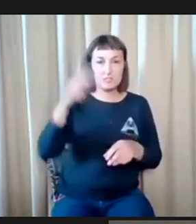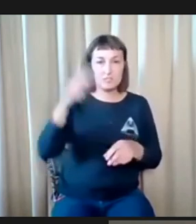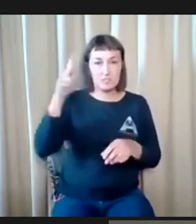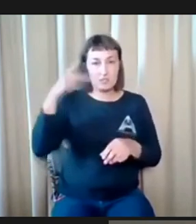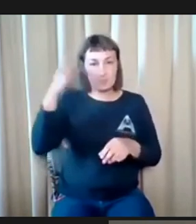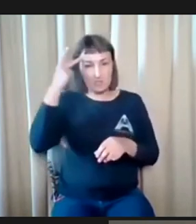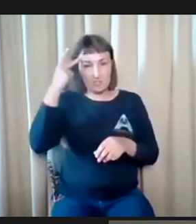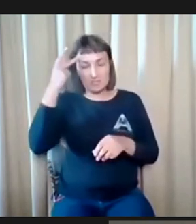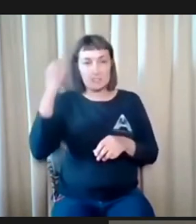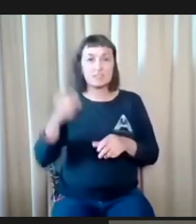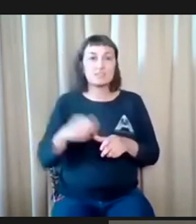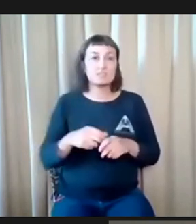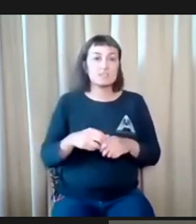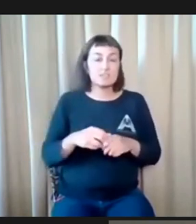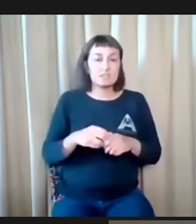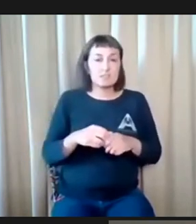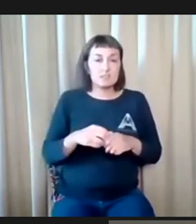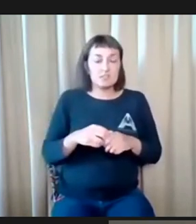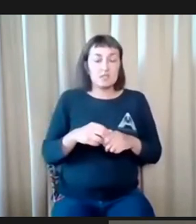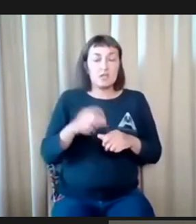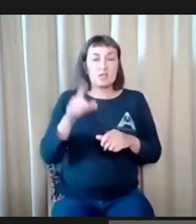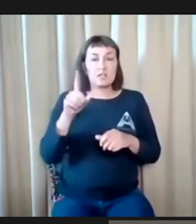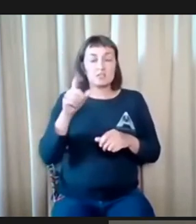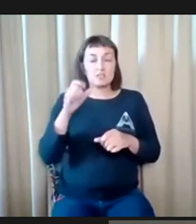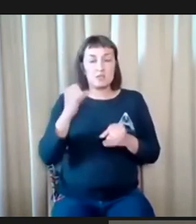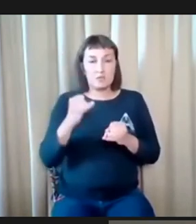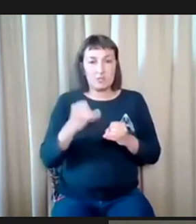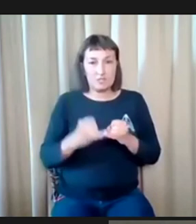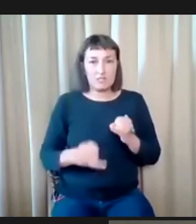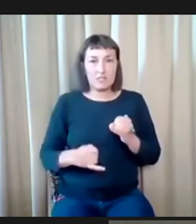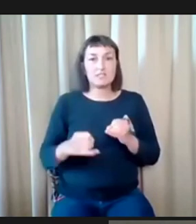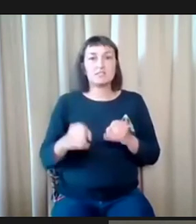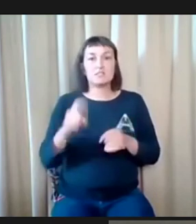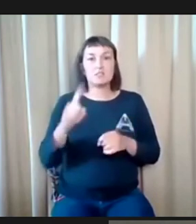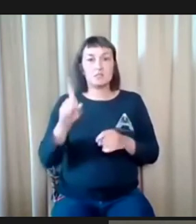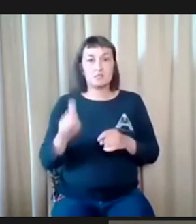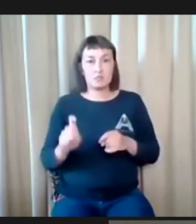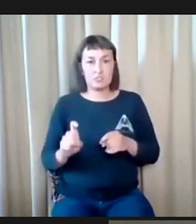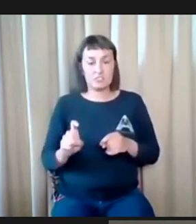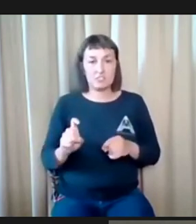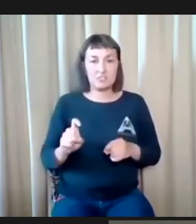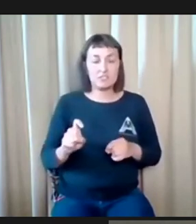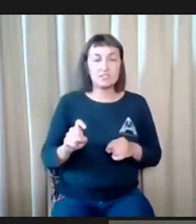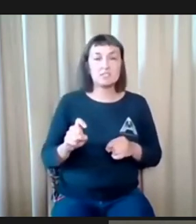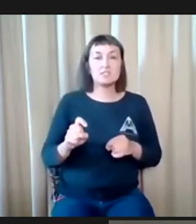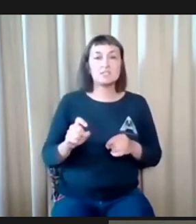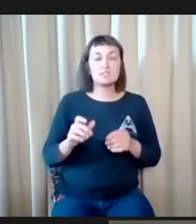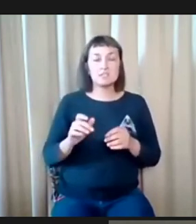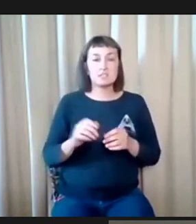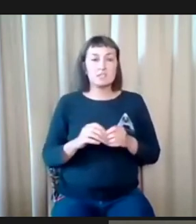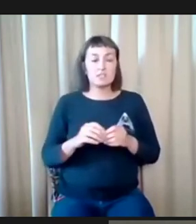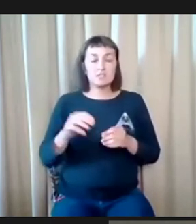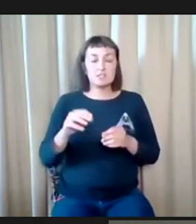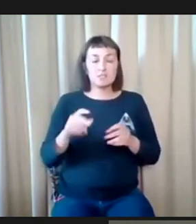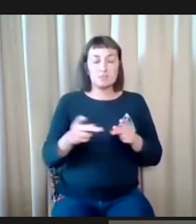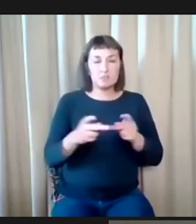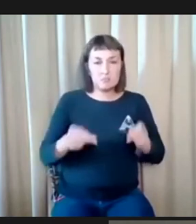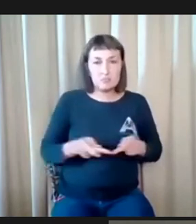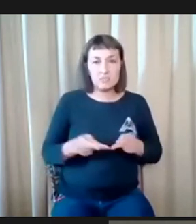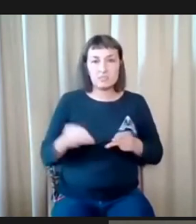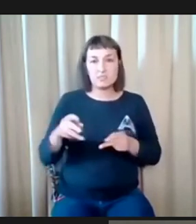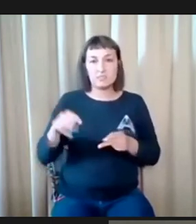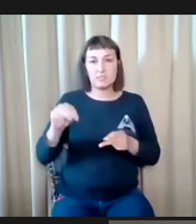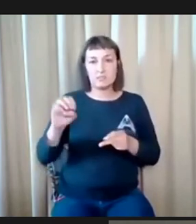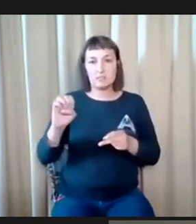yeah. One last question, because you did talk about reaching out to your legislators. So places like Montana, anything any of us